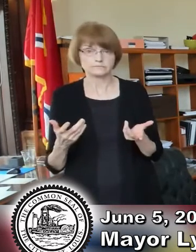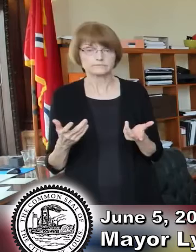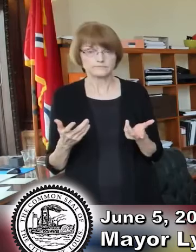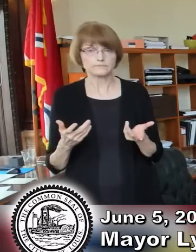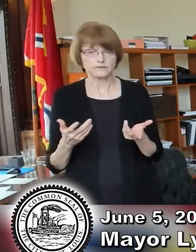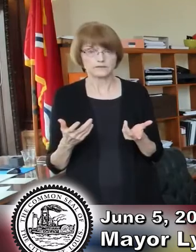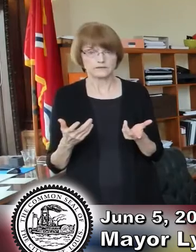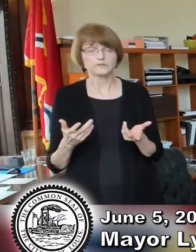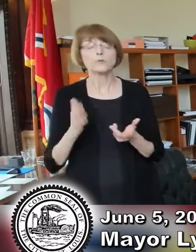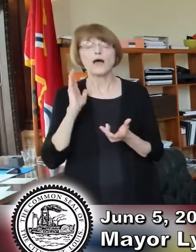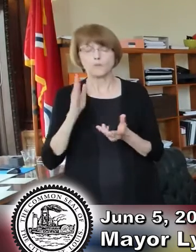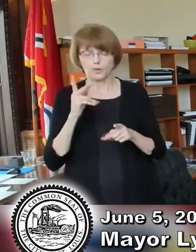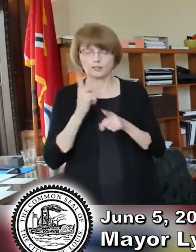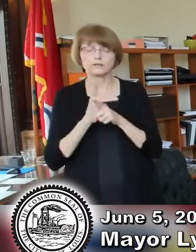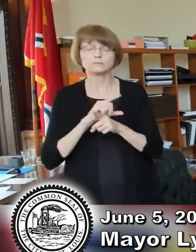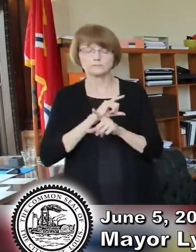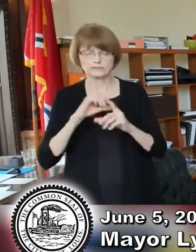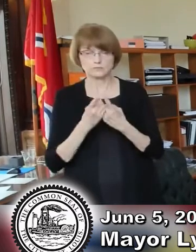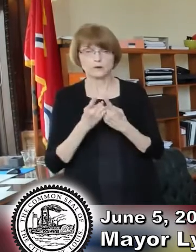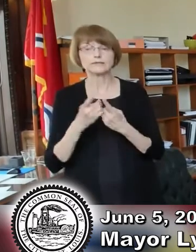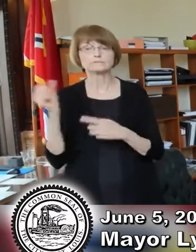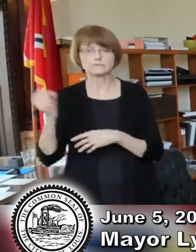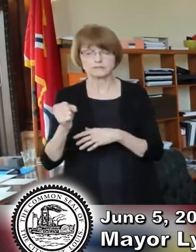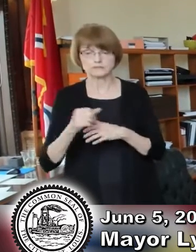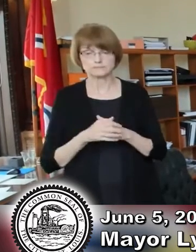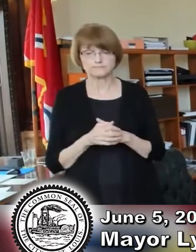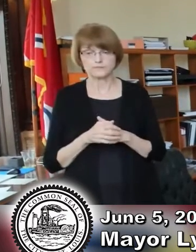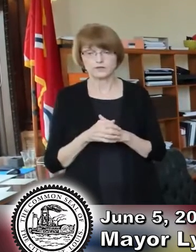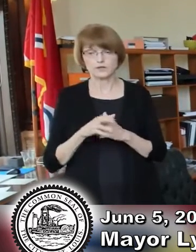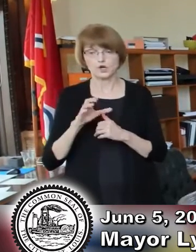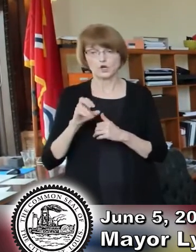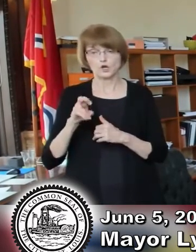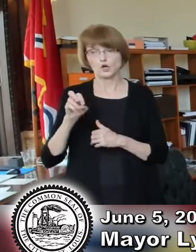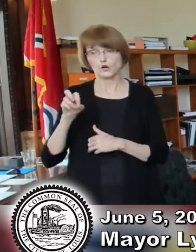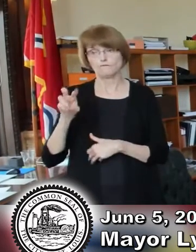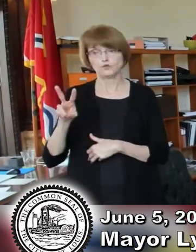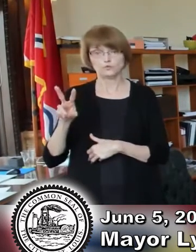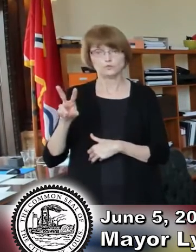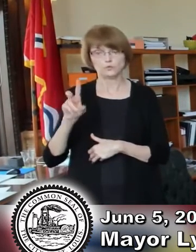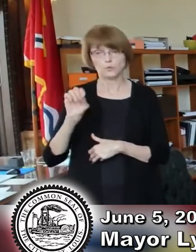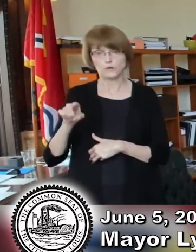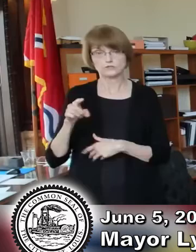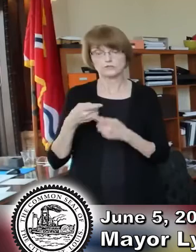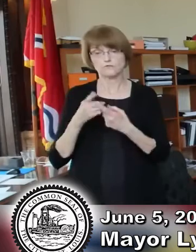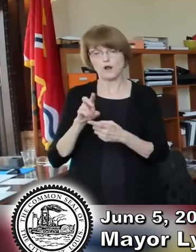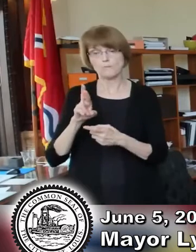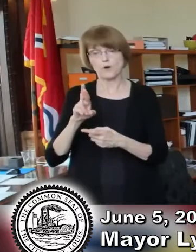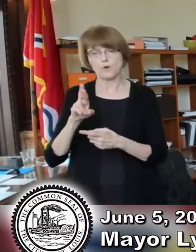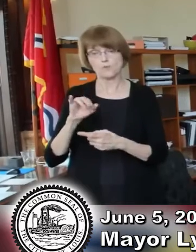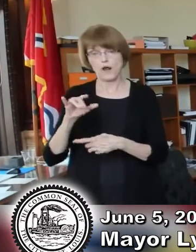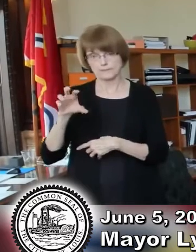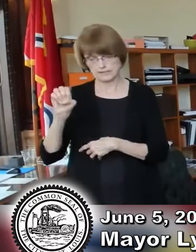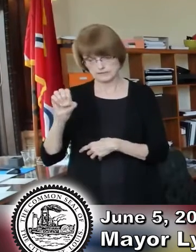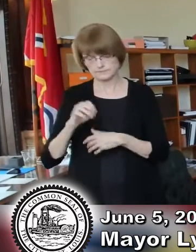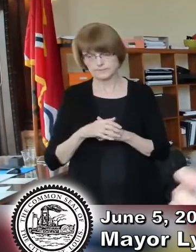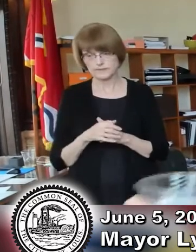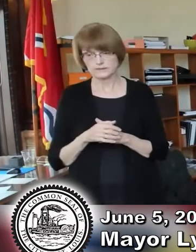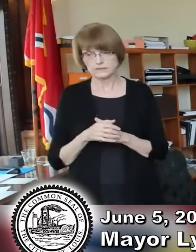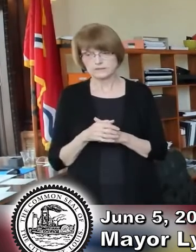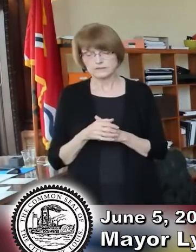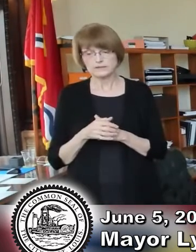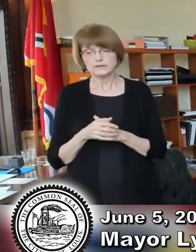be keeping the police department. A curfew-related question, Mayor, from Robbie, who's watching. Would like to know what the